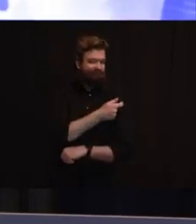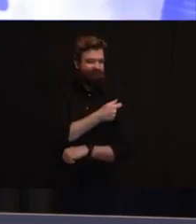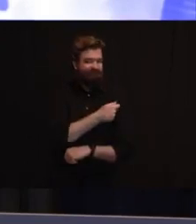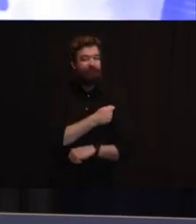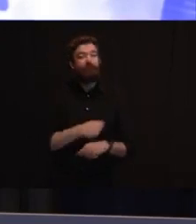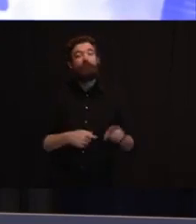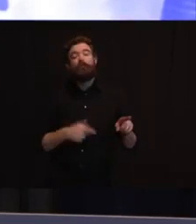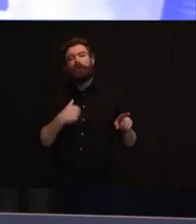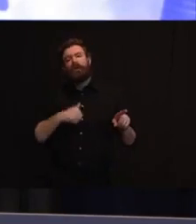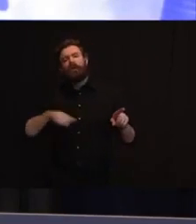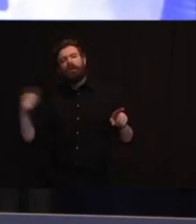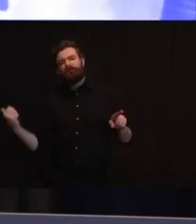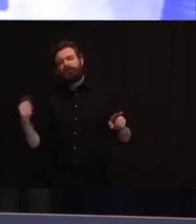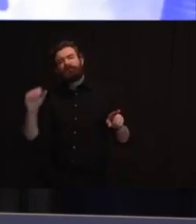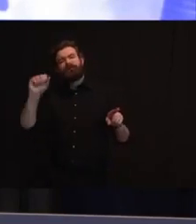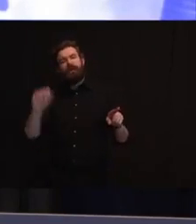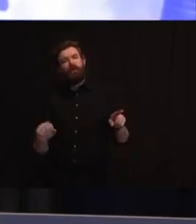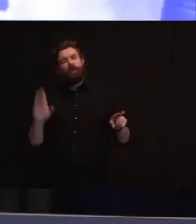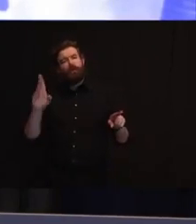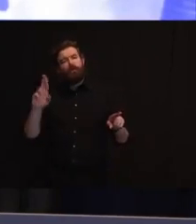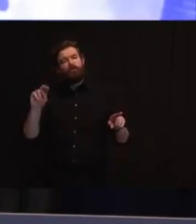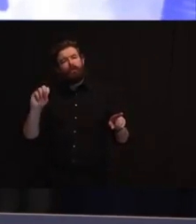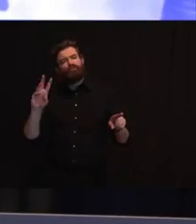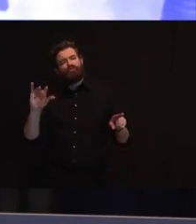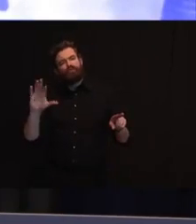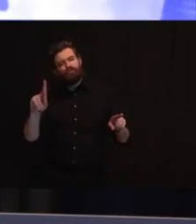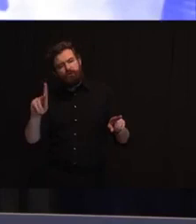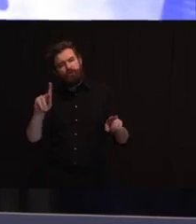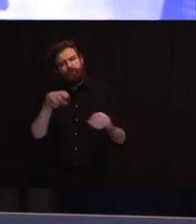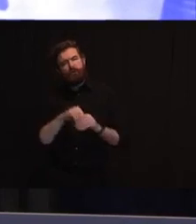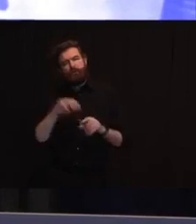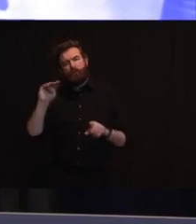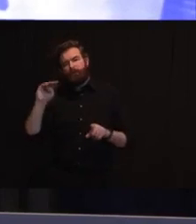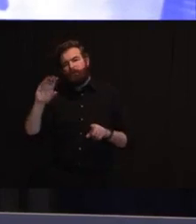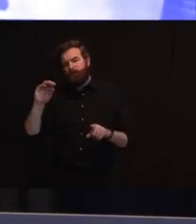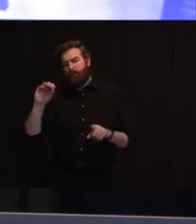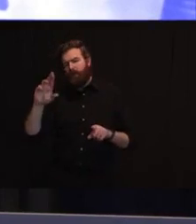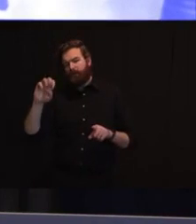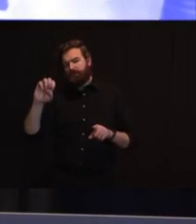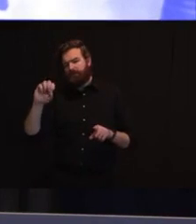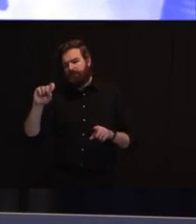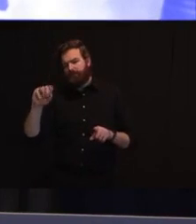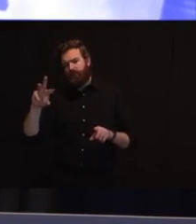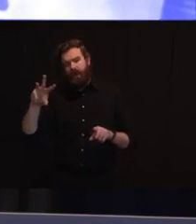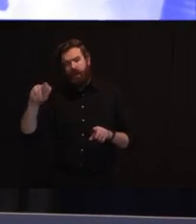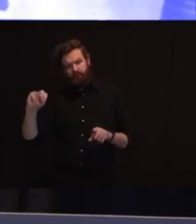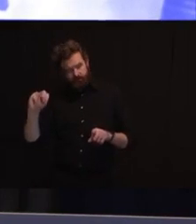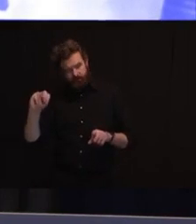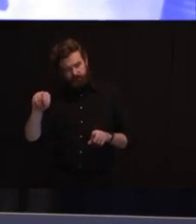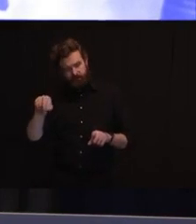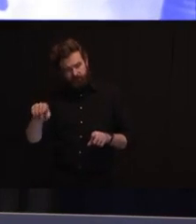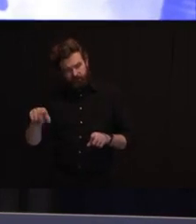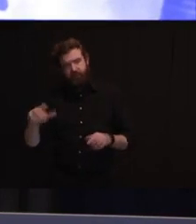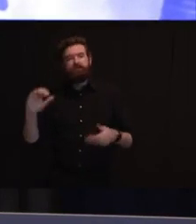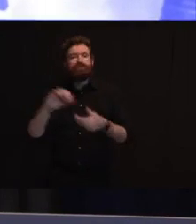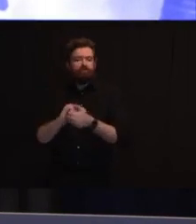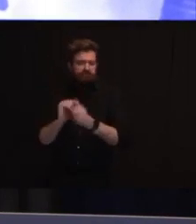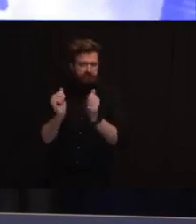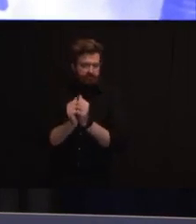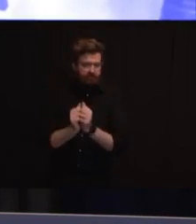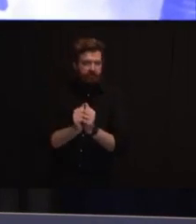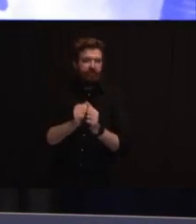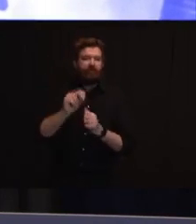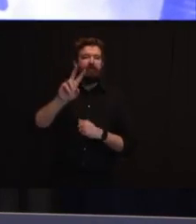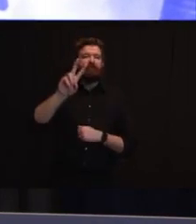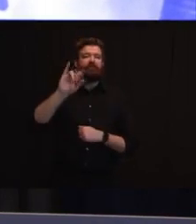in the Morristown Mall, which is in collaboration with Virtual Health. 4 of the 6 state-supported mega sites